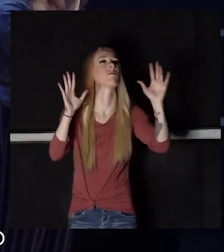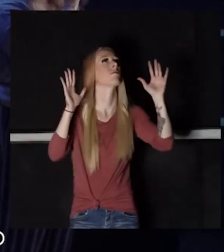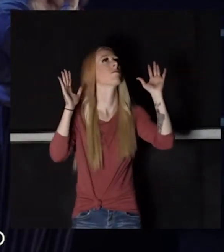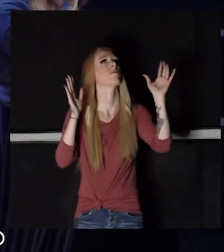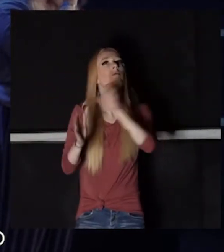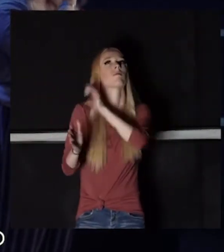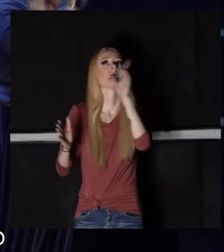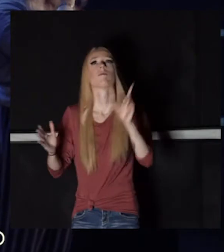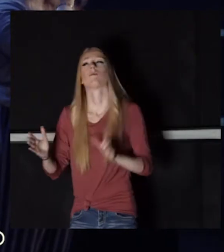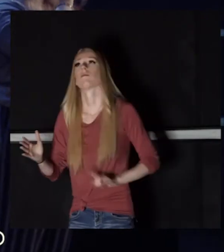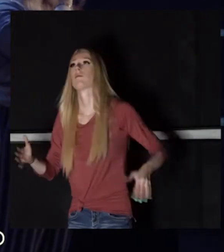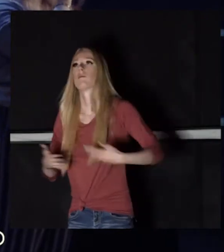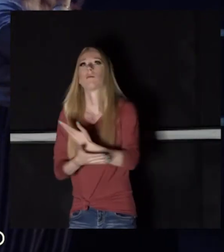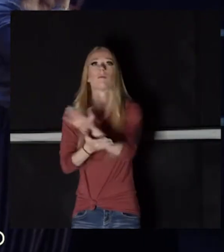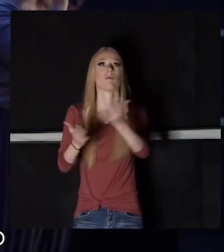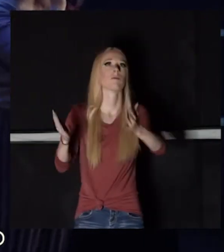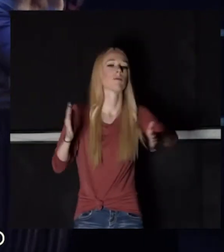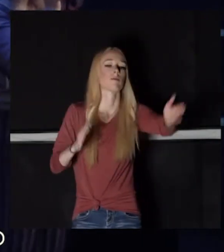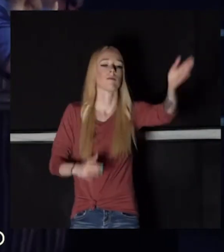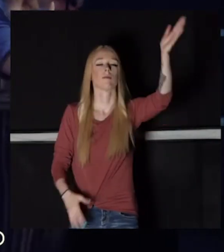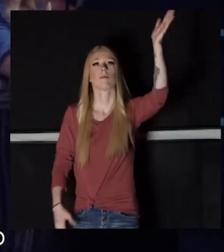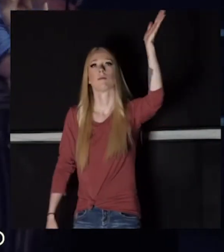Oh Lord, our